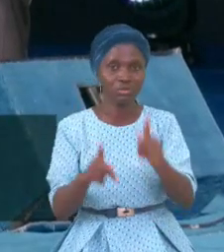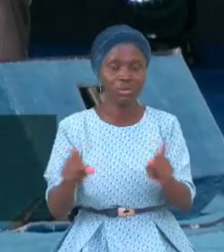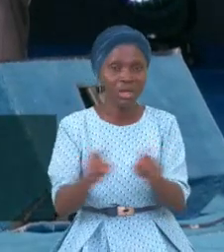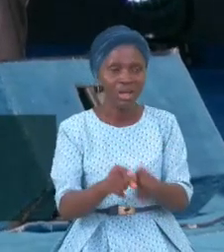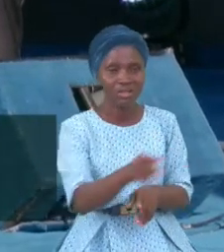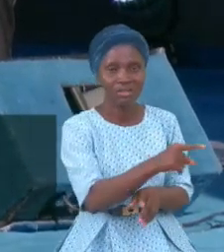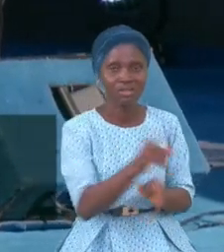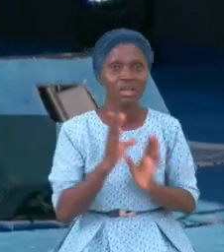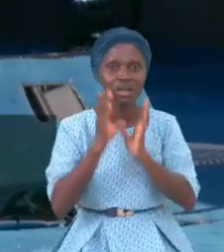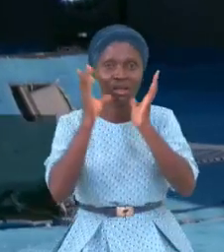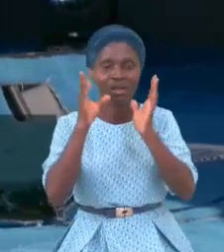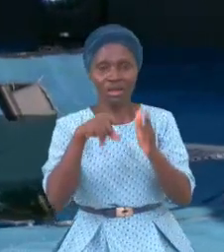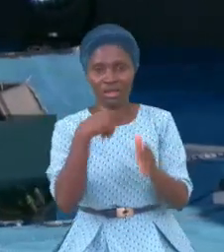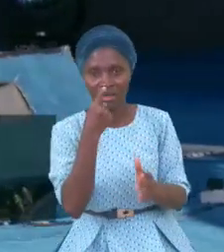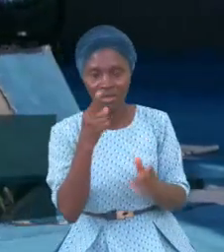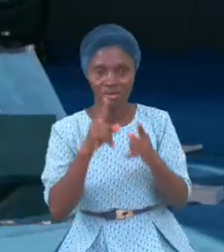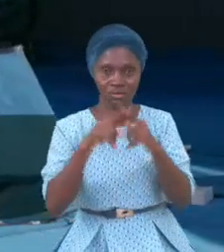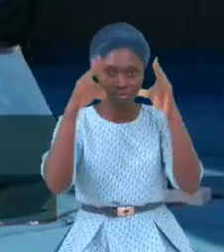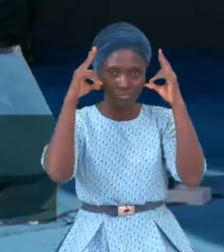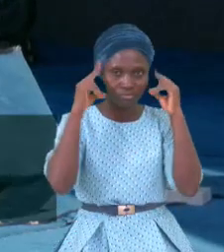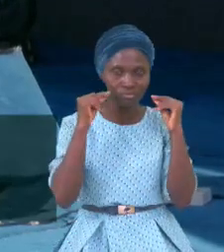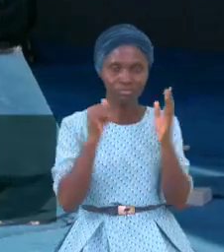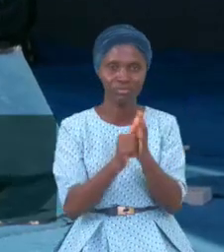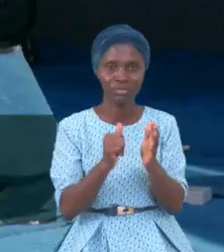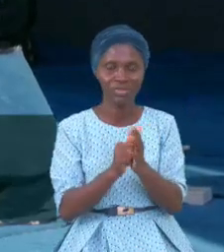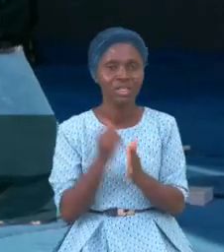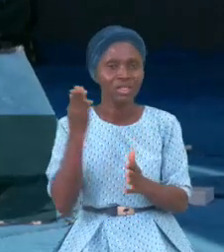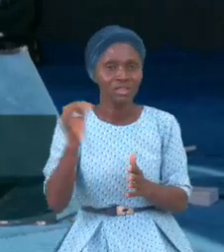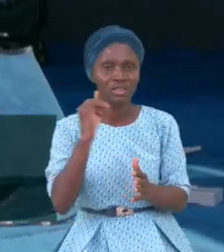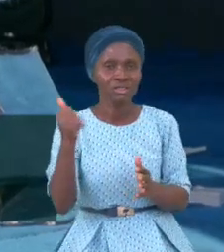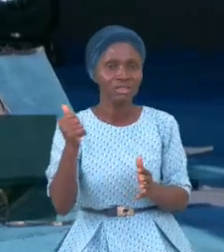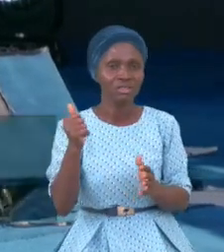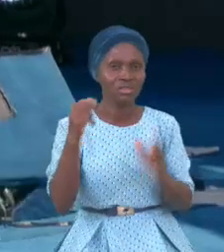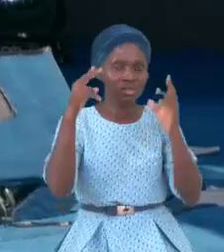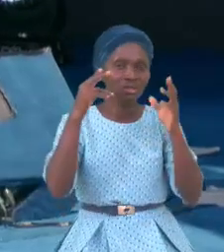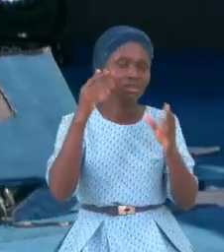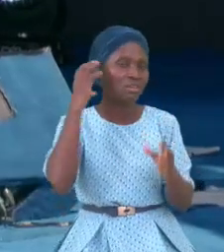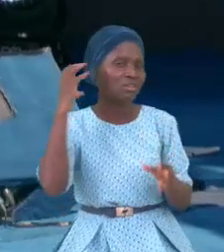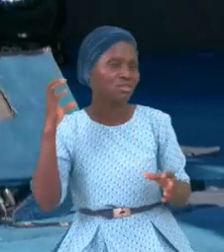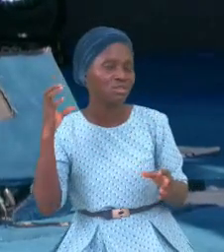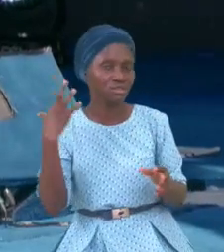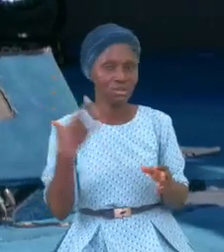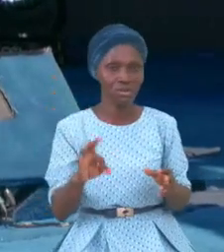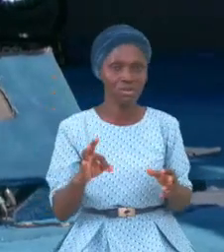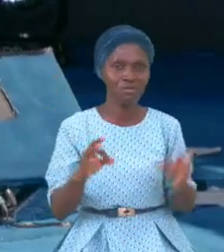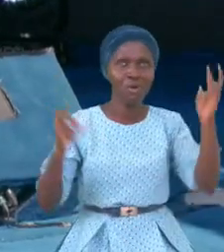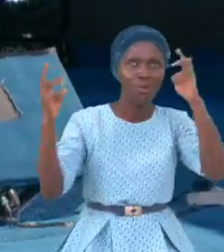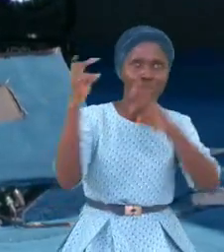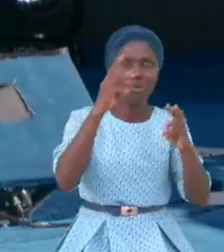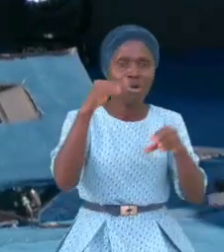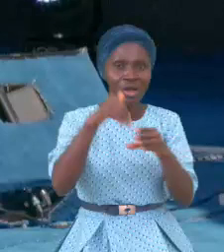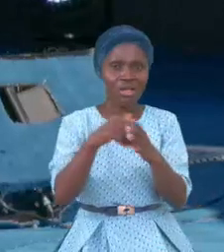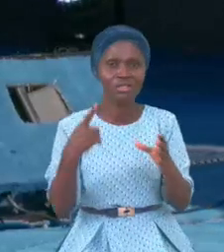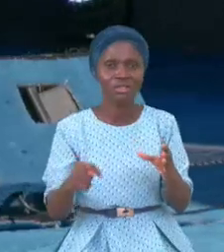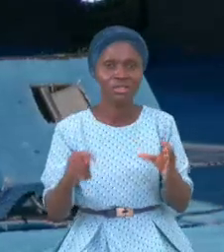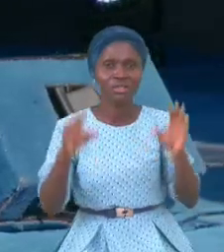unto Moses, there is a noise of war in the camp. Now, Joshua, what did you